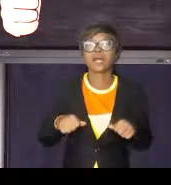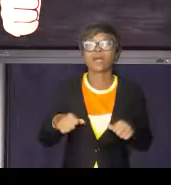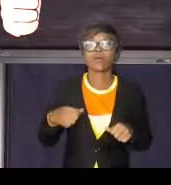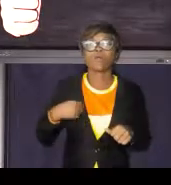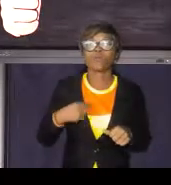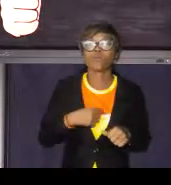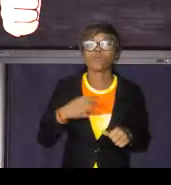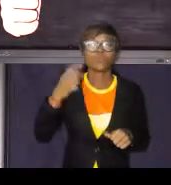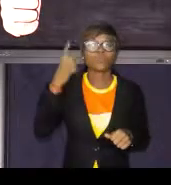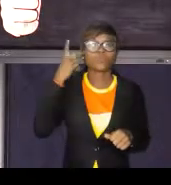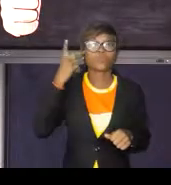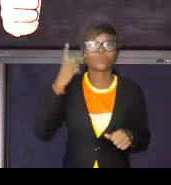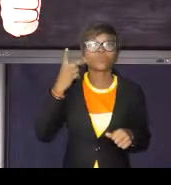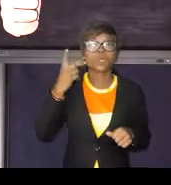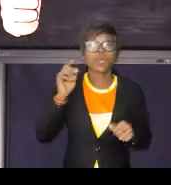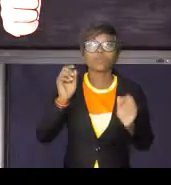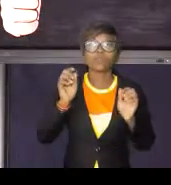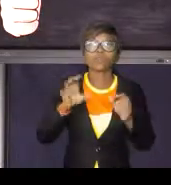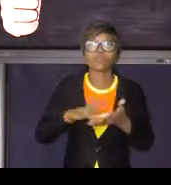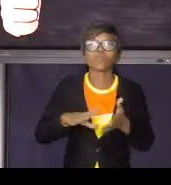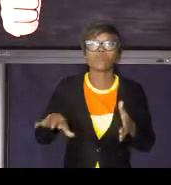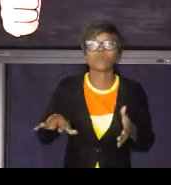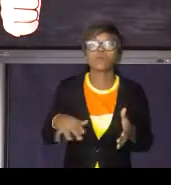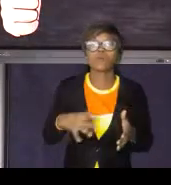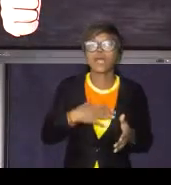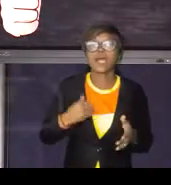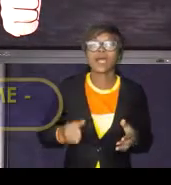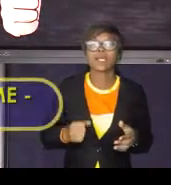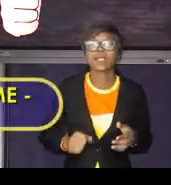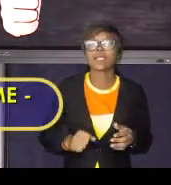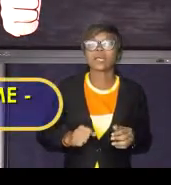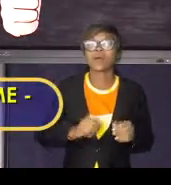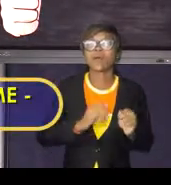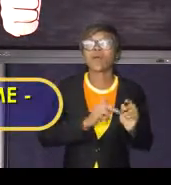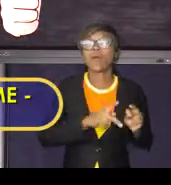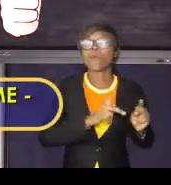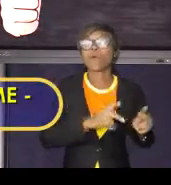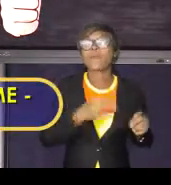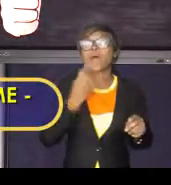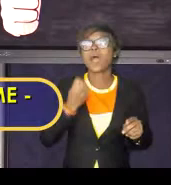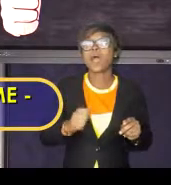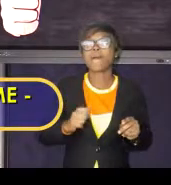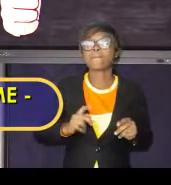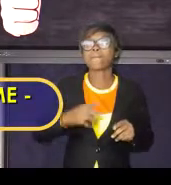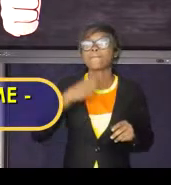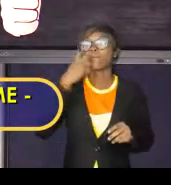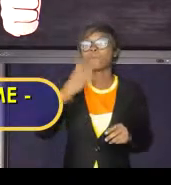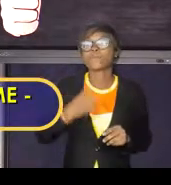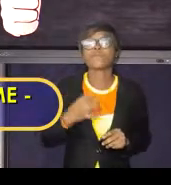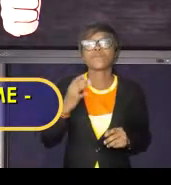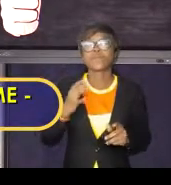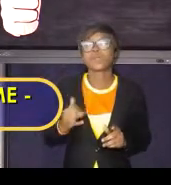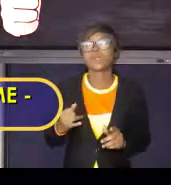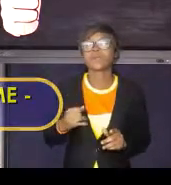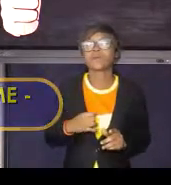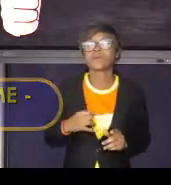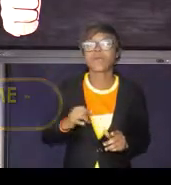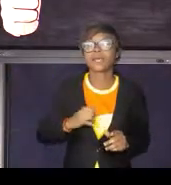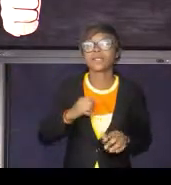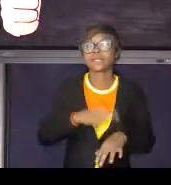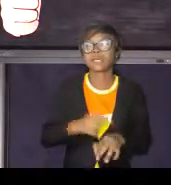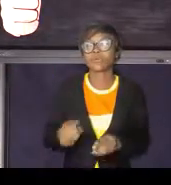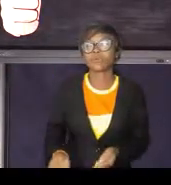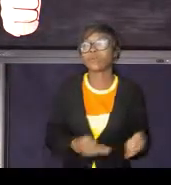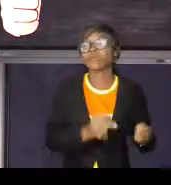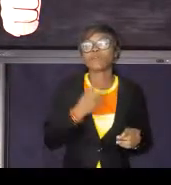segment. In our Can You Spell It segment, we looked at some words and their proper pronunciation. So it's time